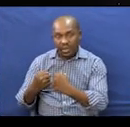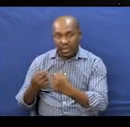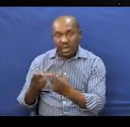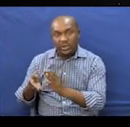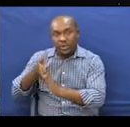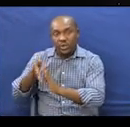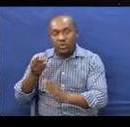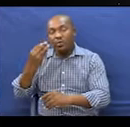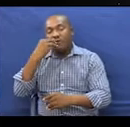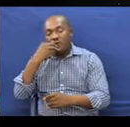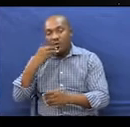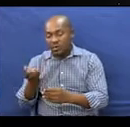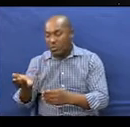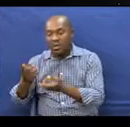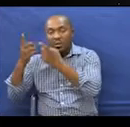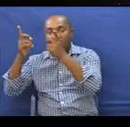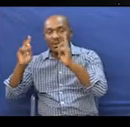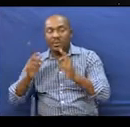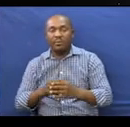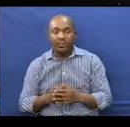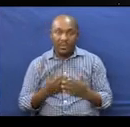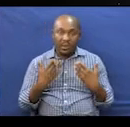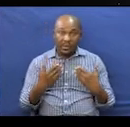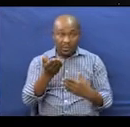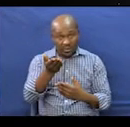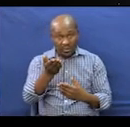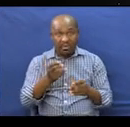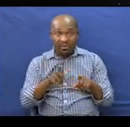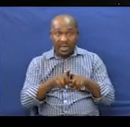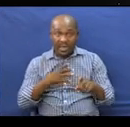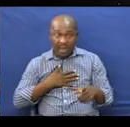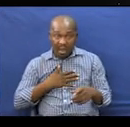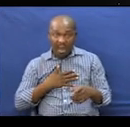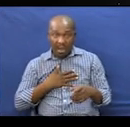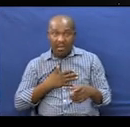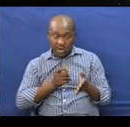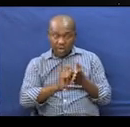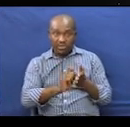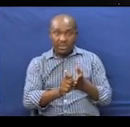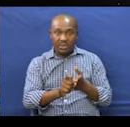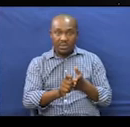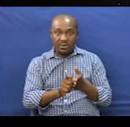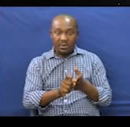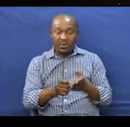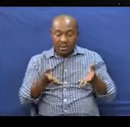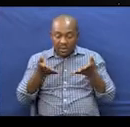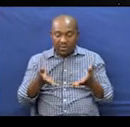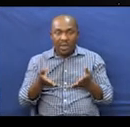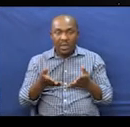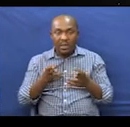Of food. So my dear friend, my dear student, today we have